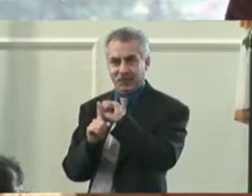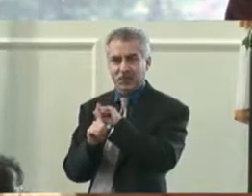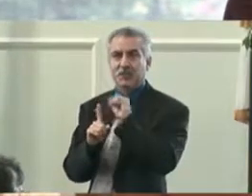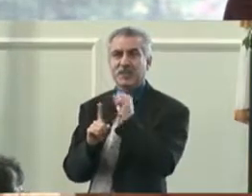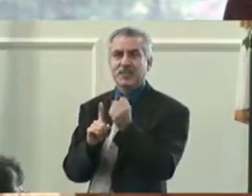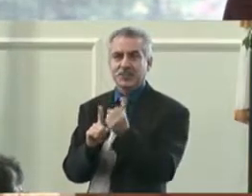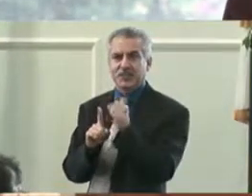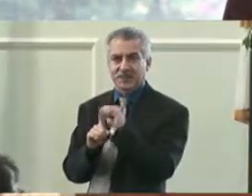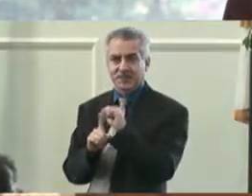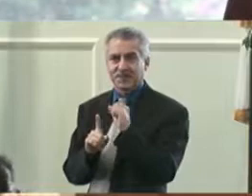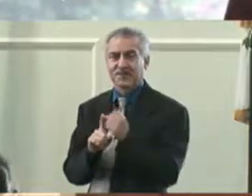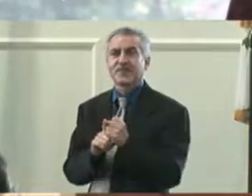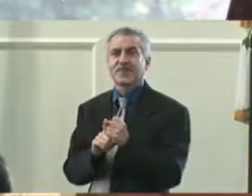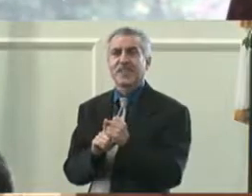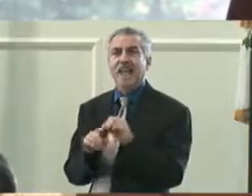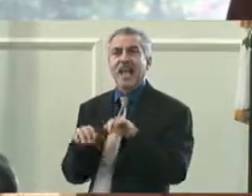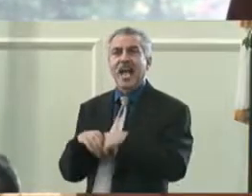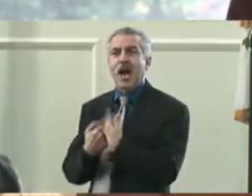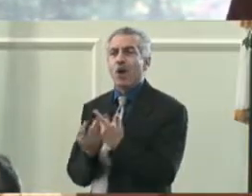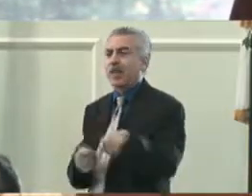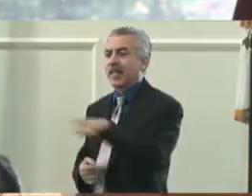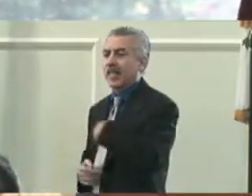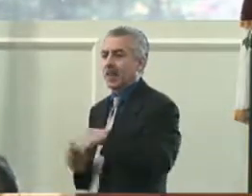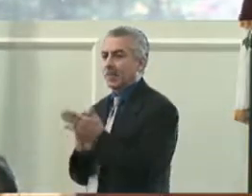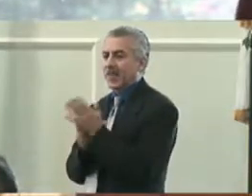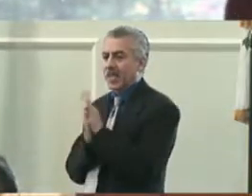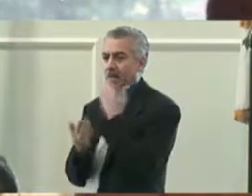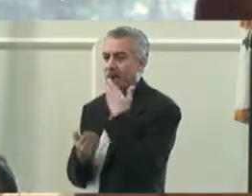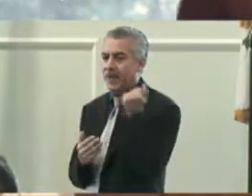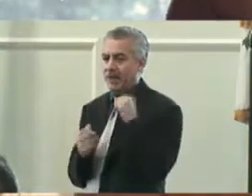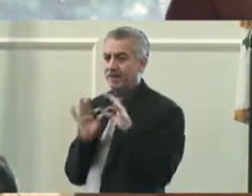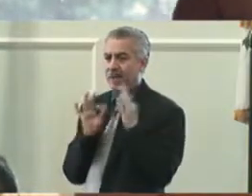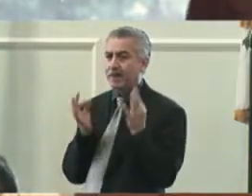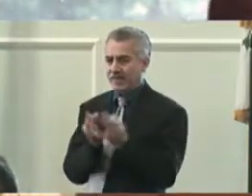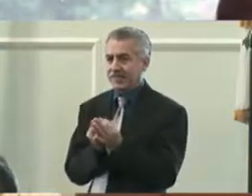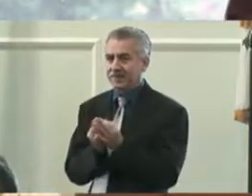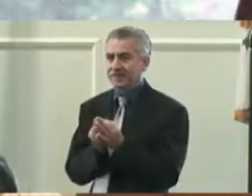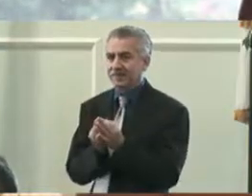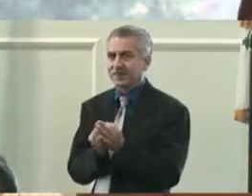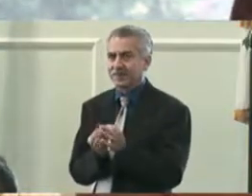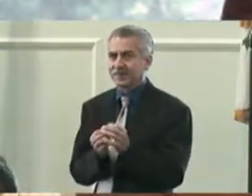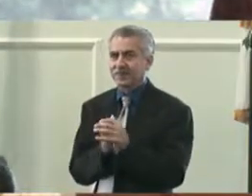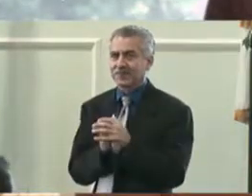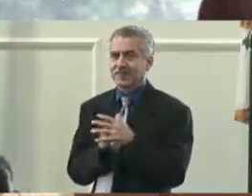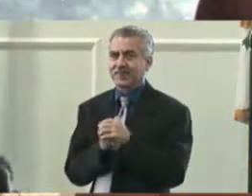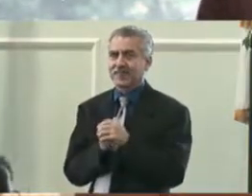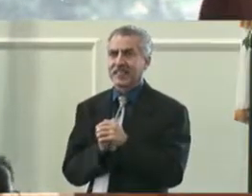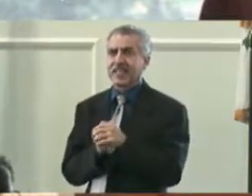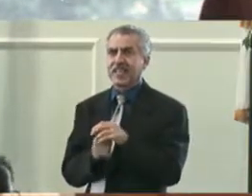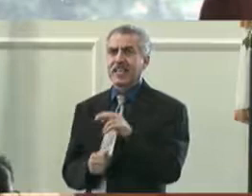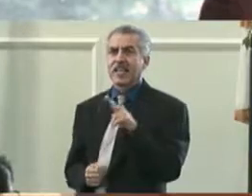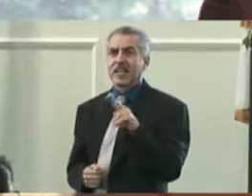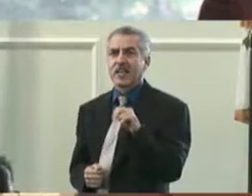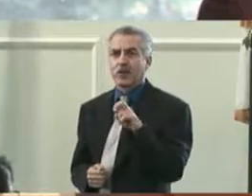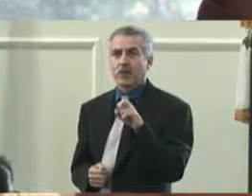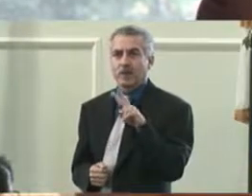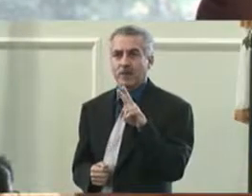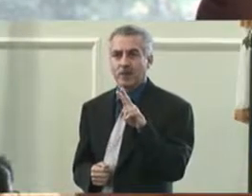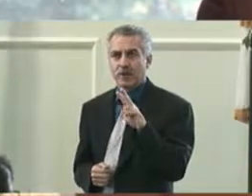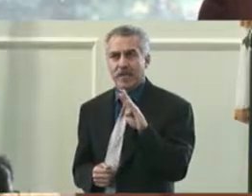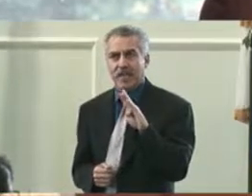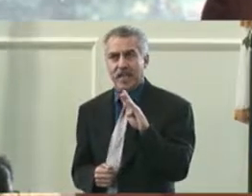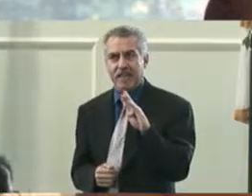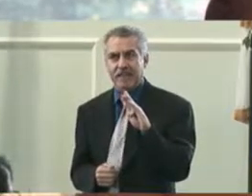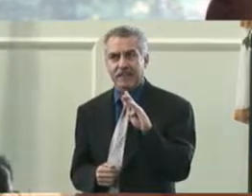have a better family. And also in November, we have our International Sabbath,